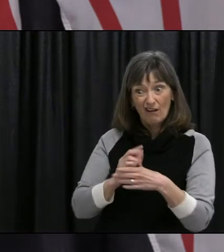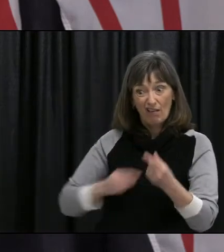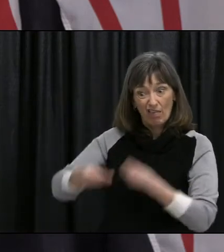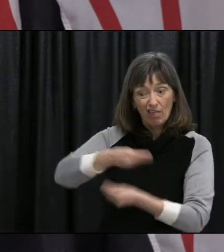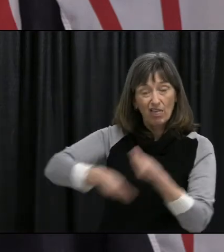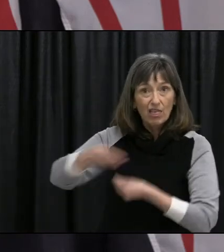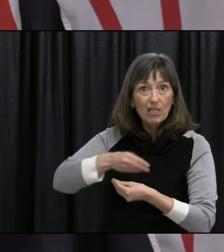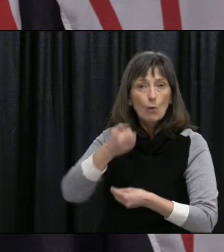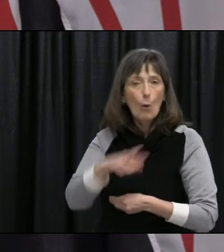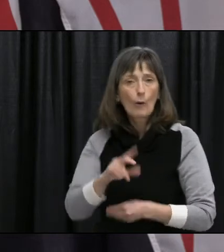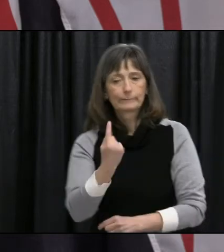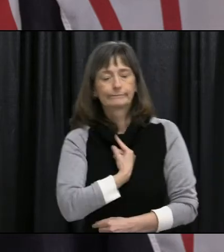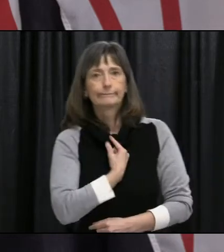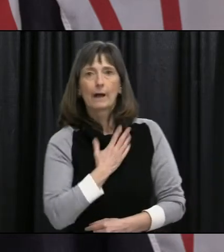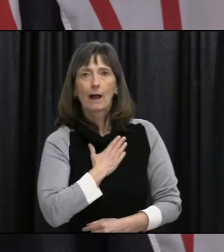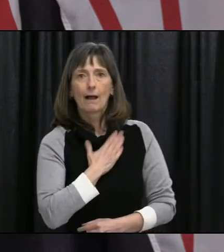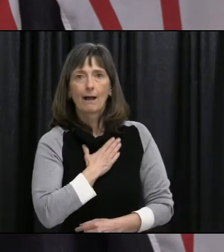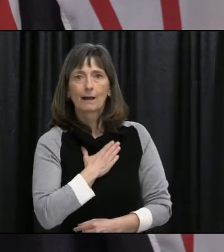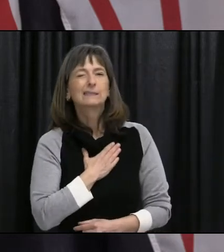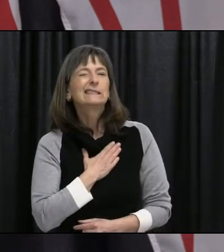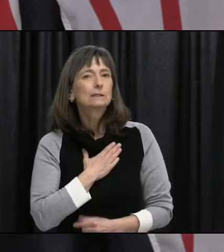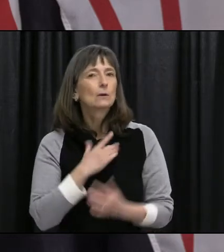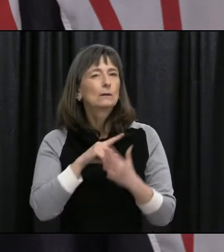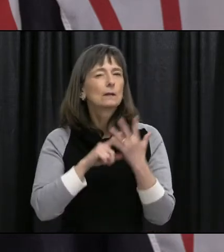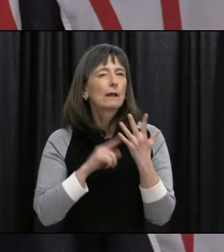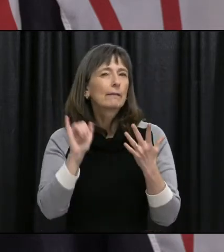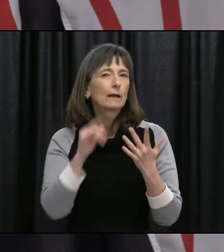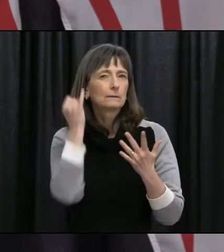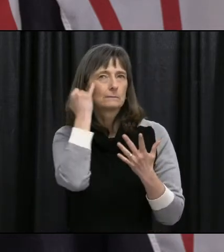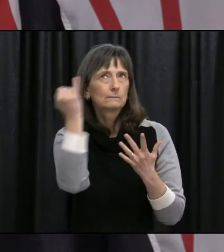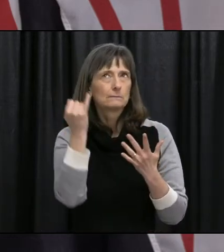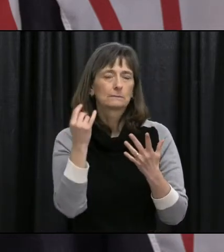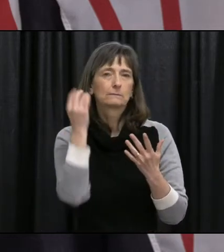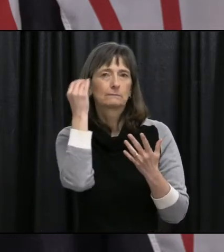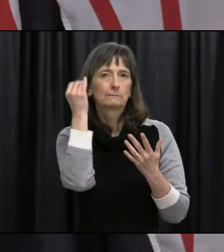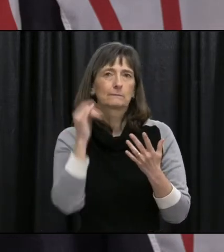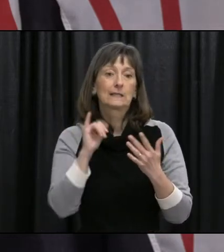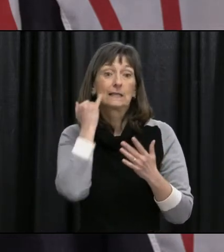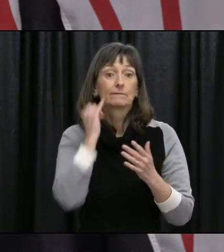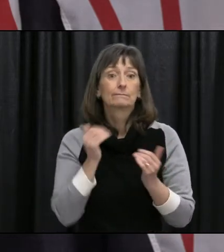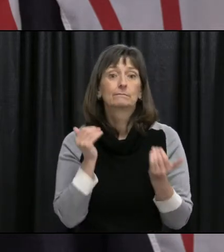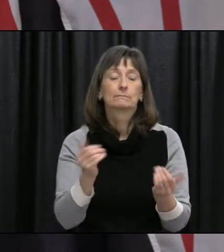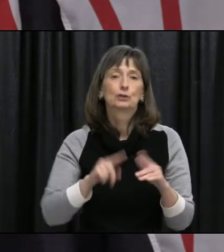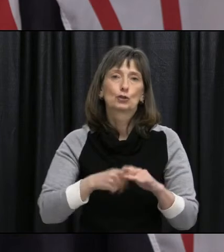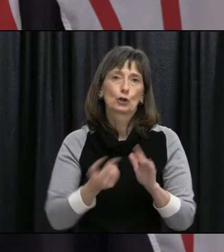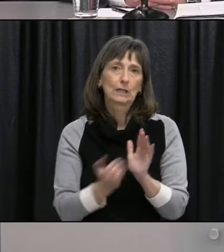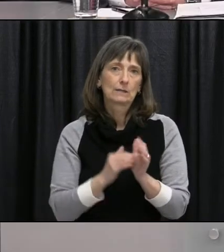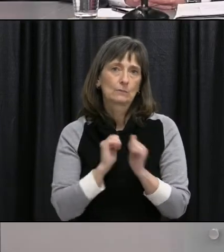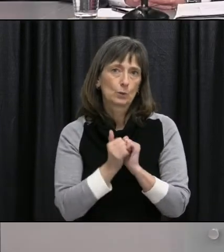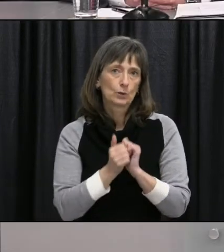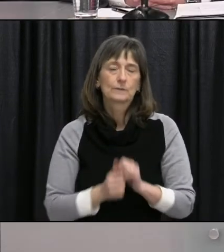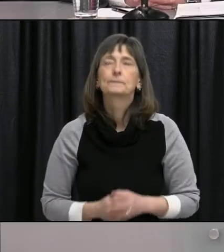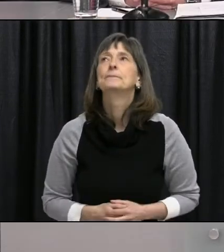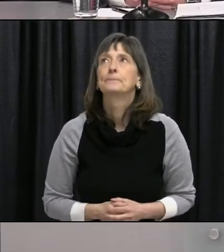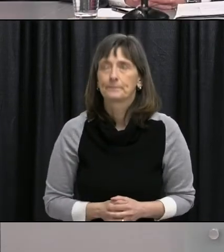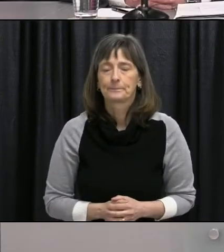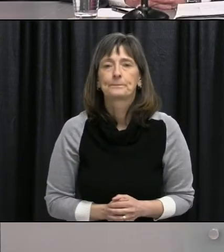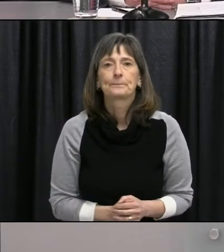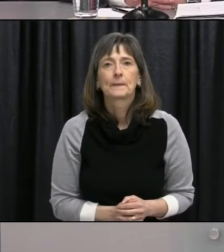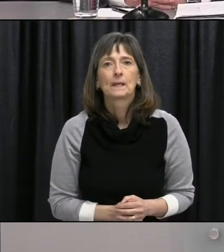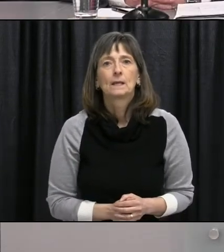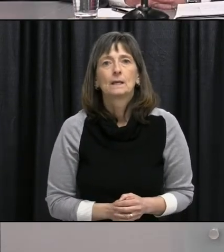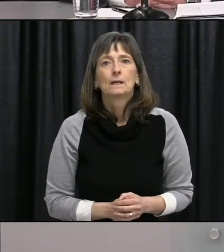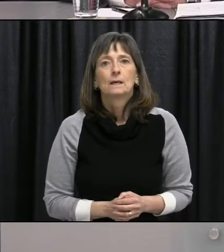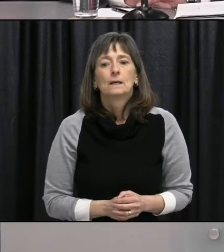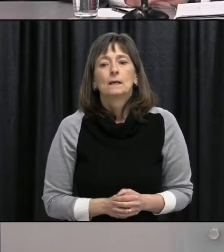have to consider when we're talking about what types of activities can resume. Thank you. Our